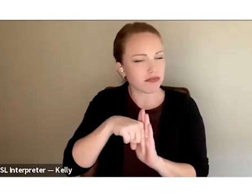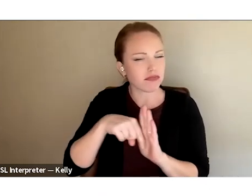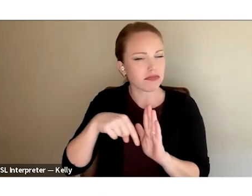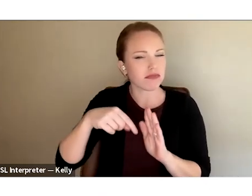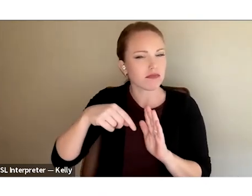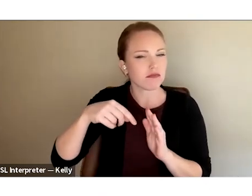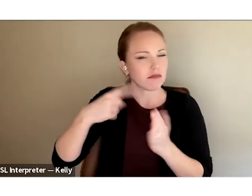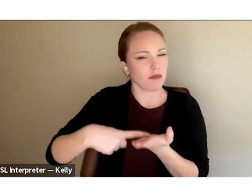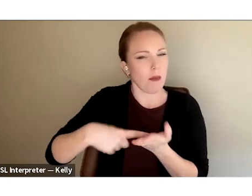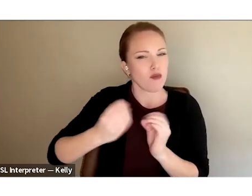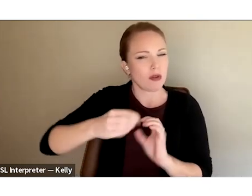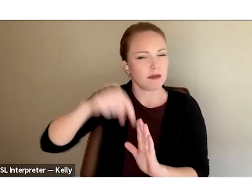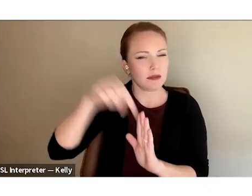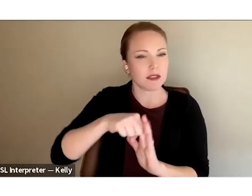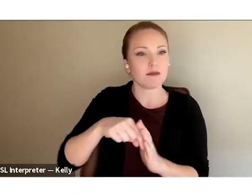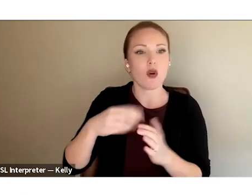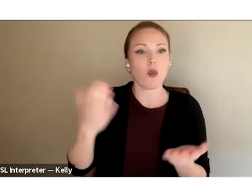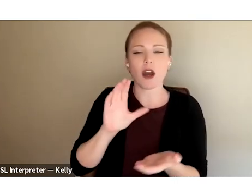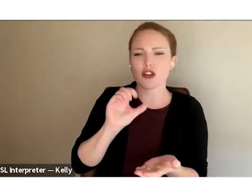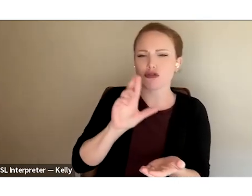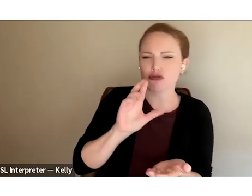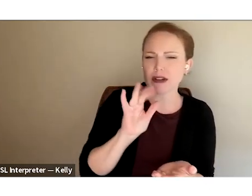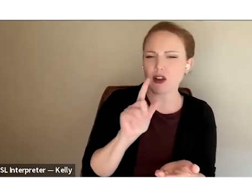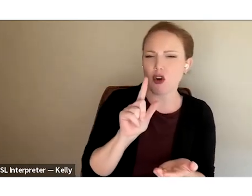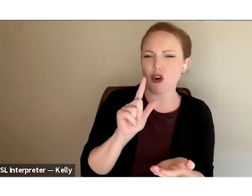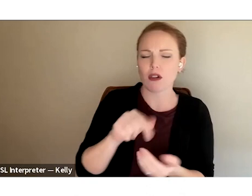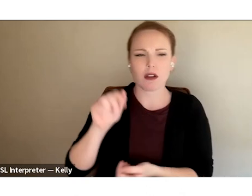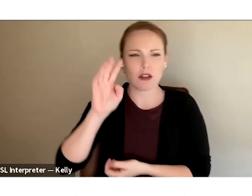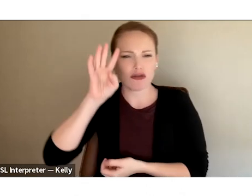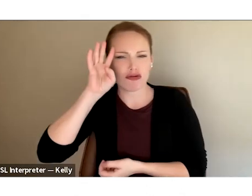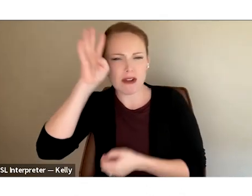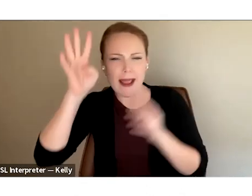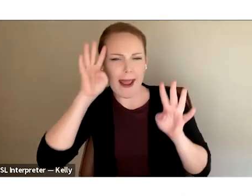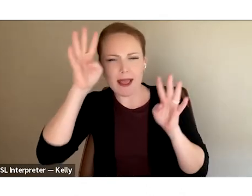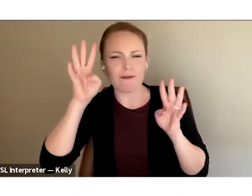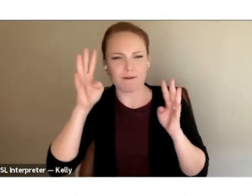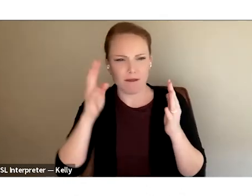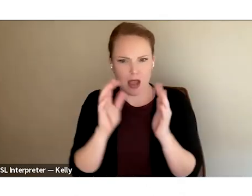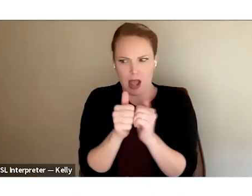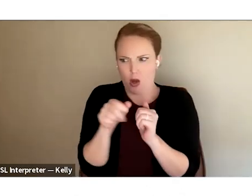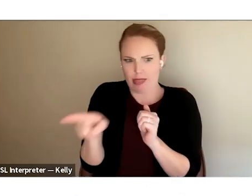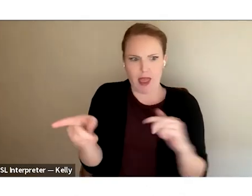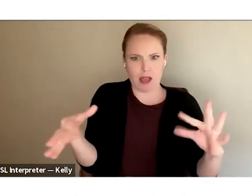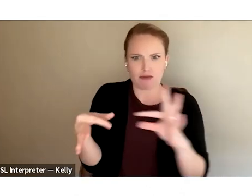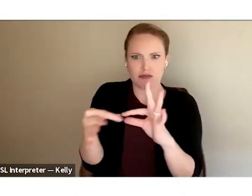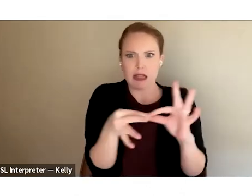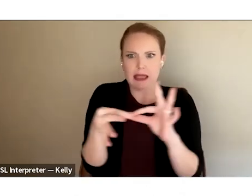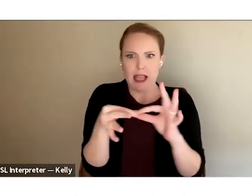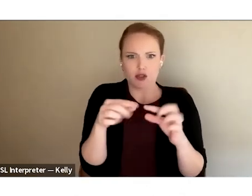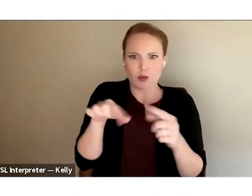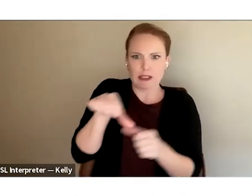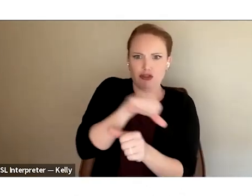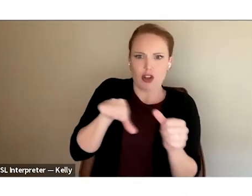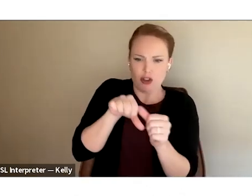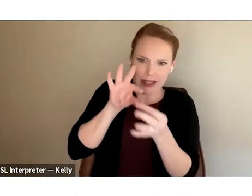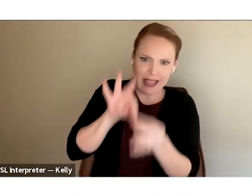it, what critical and creative are in relationship to each other within this field called media